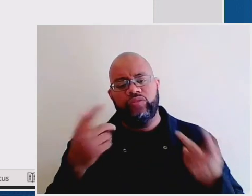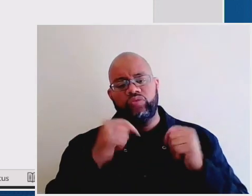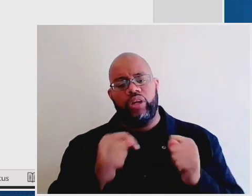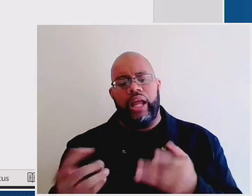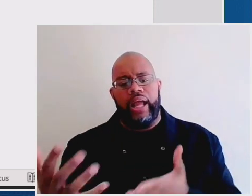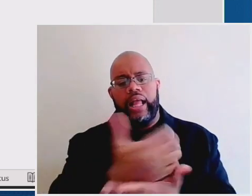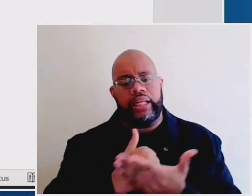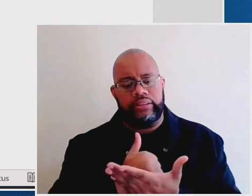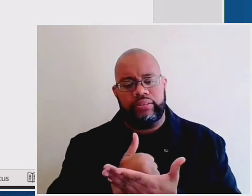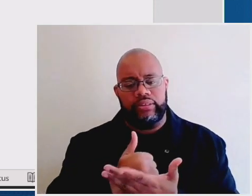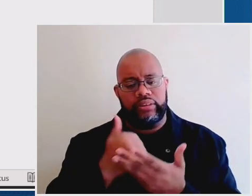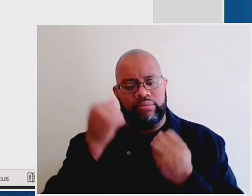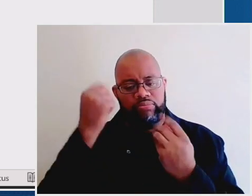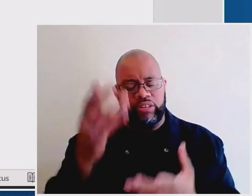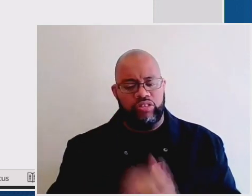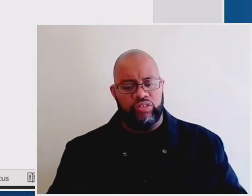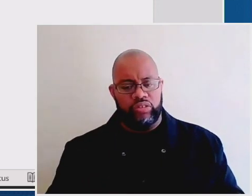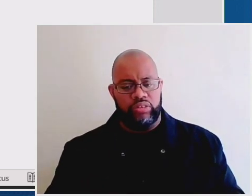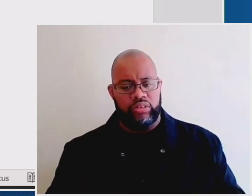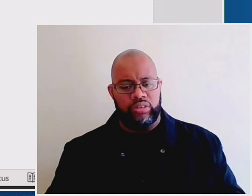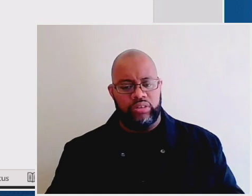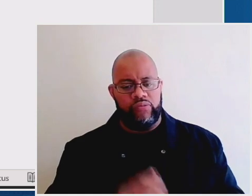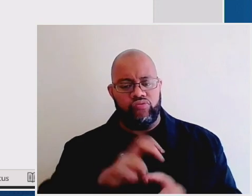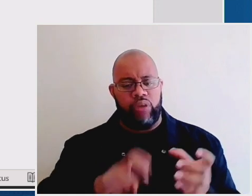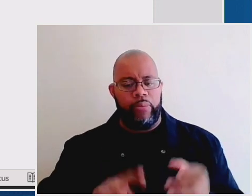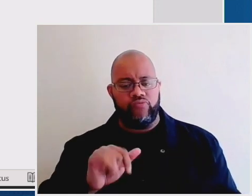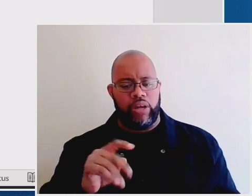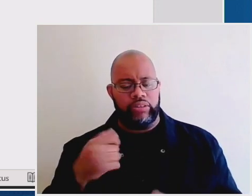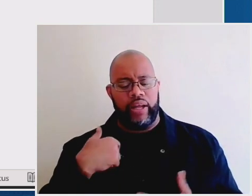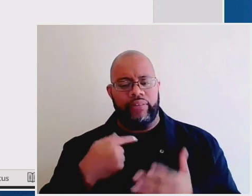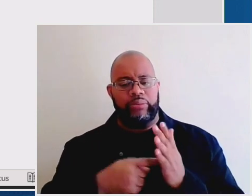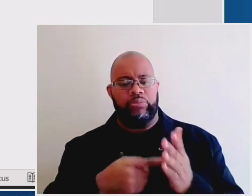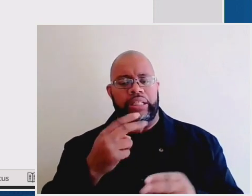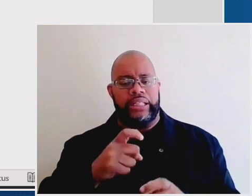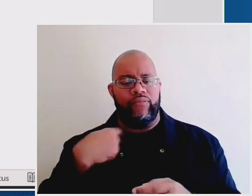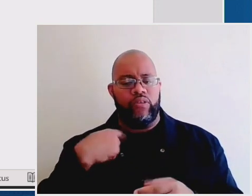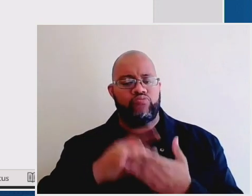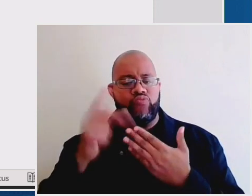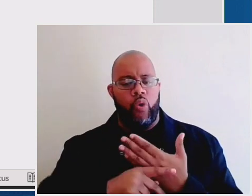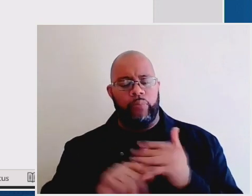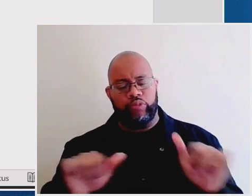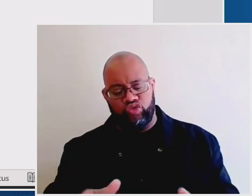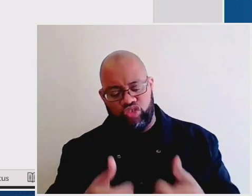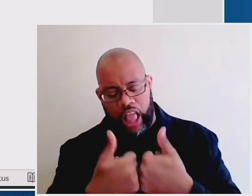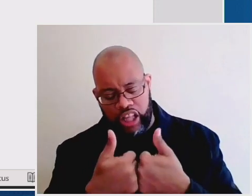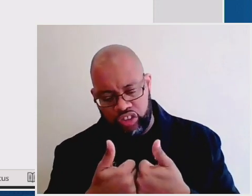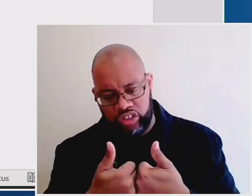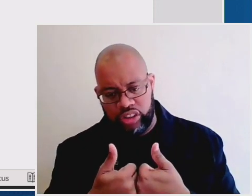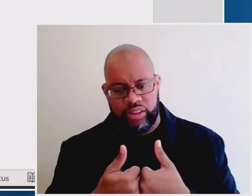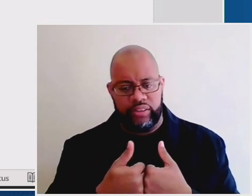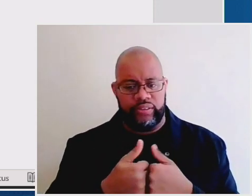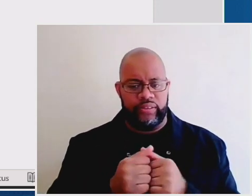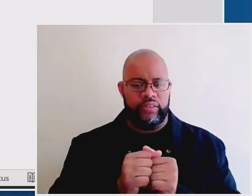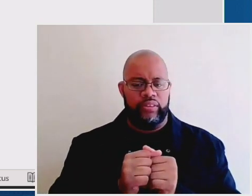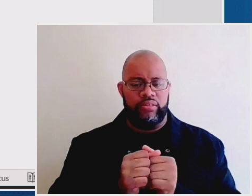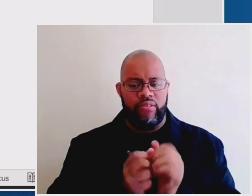for dropout rates to demonstrate need for our program has been challenging. One,